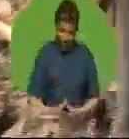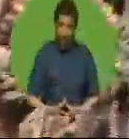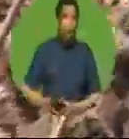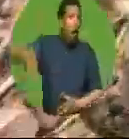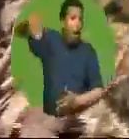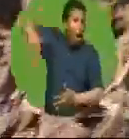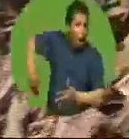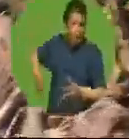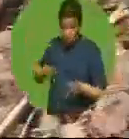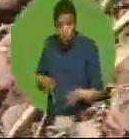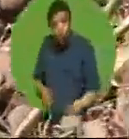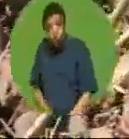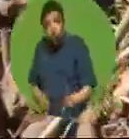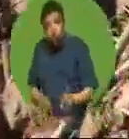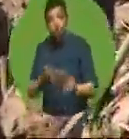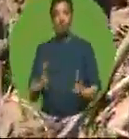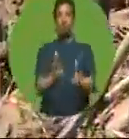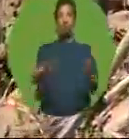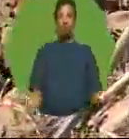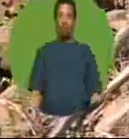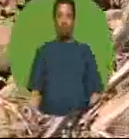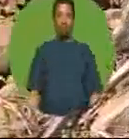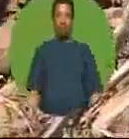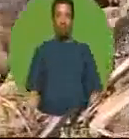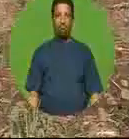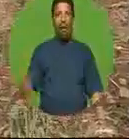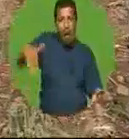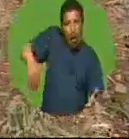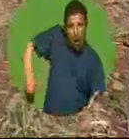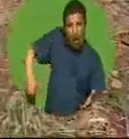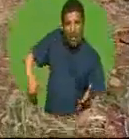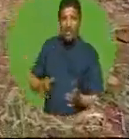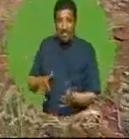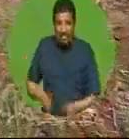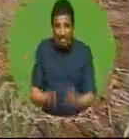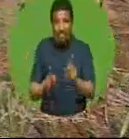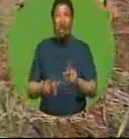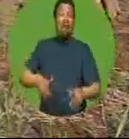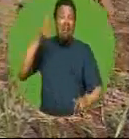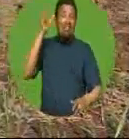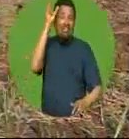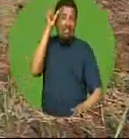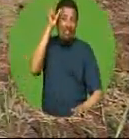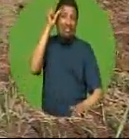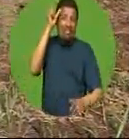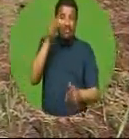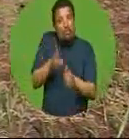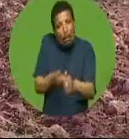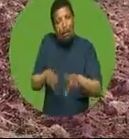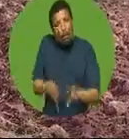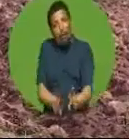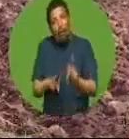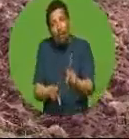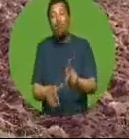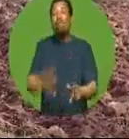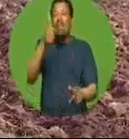Backward agricultural practices. Backward and highly traditional farming system is the